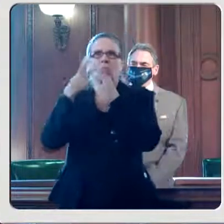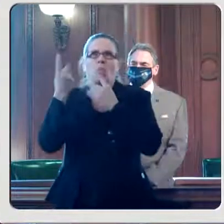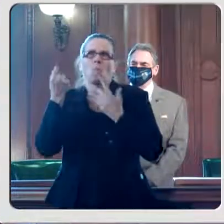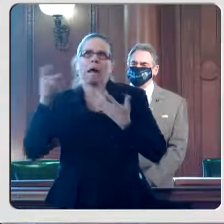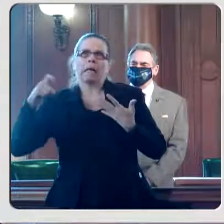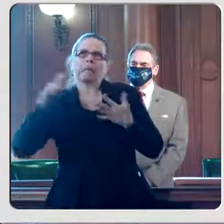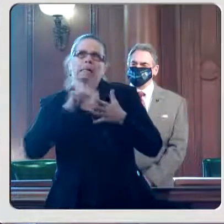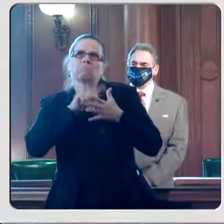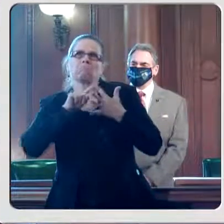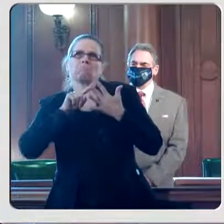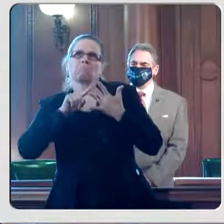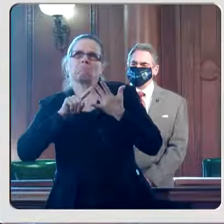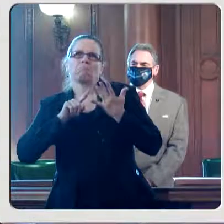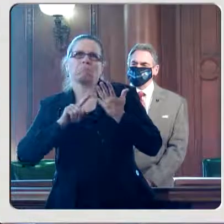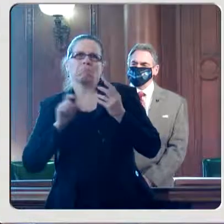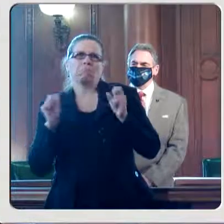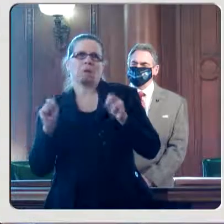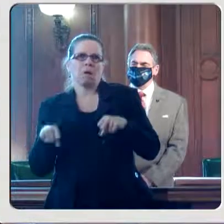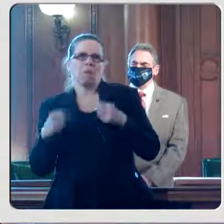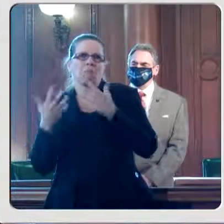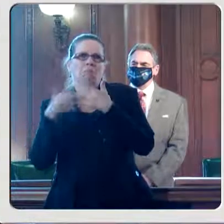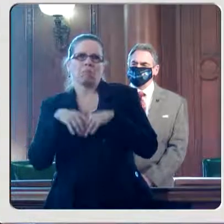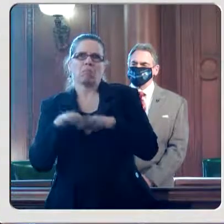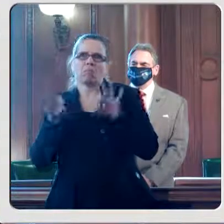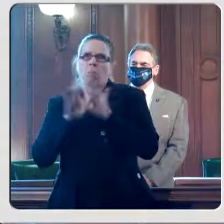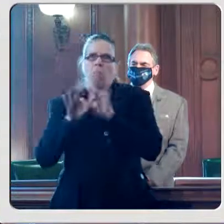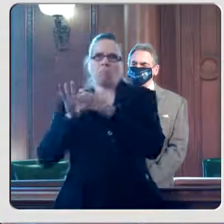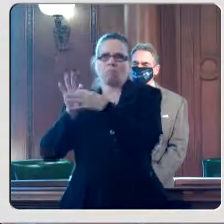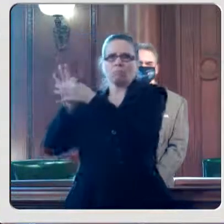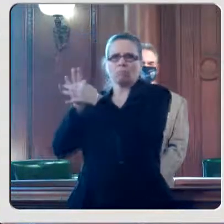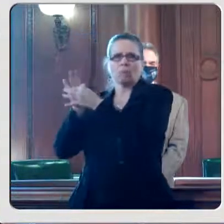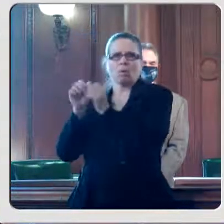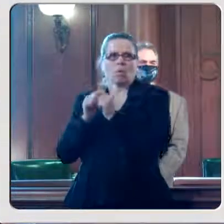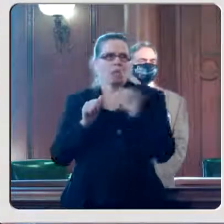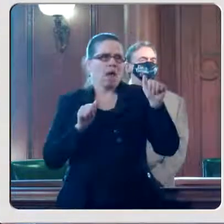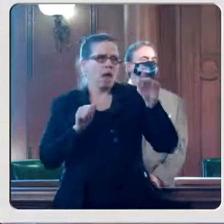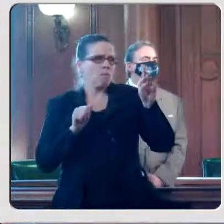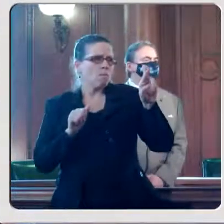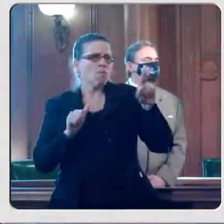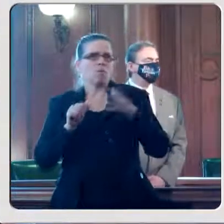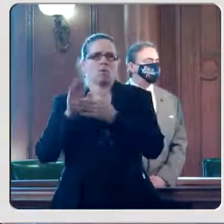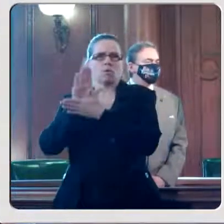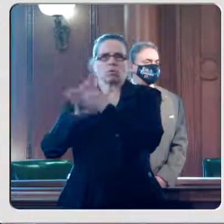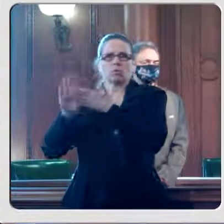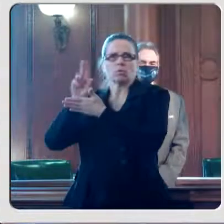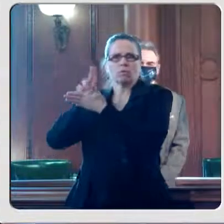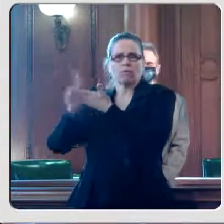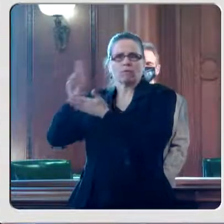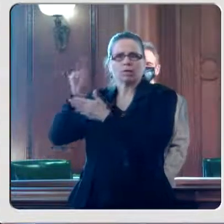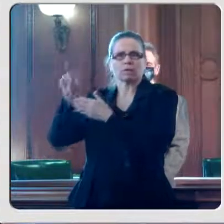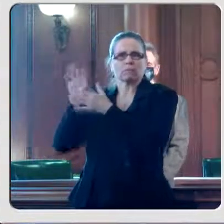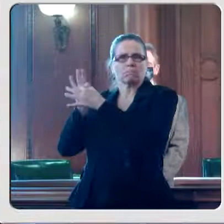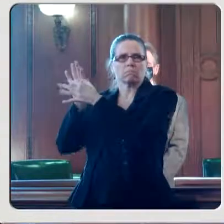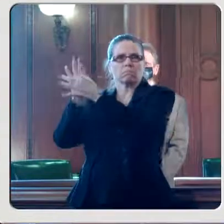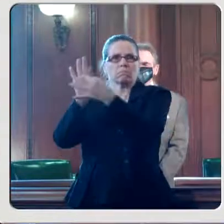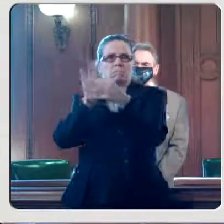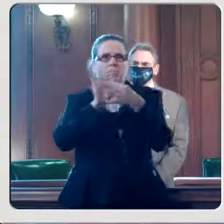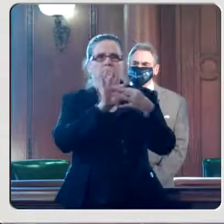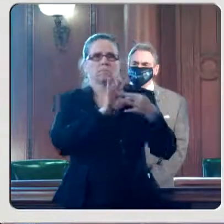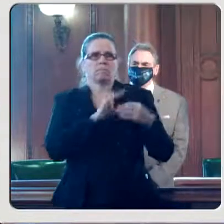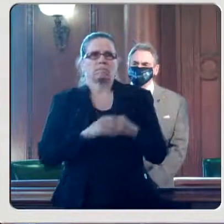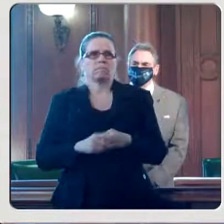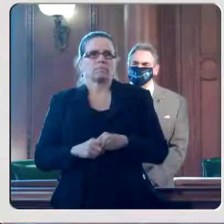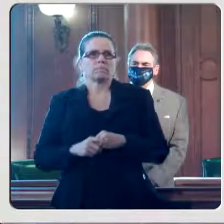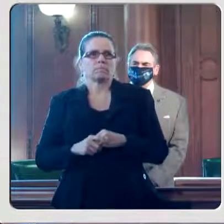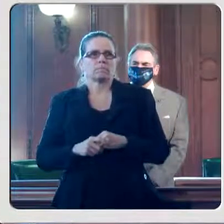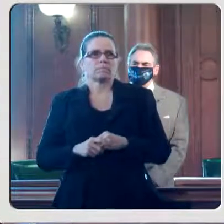and partnering with some of our healthcare institutions, particularly our colleges in the area. And this seems to